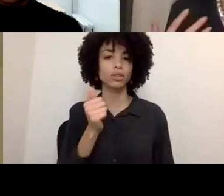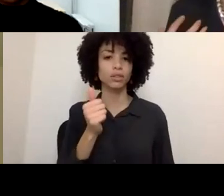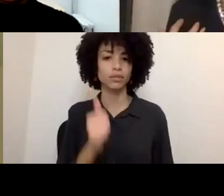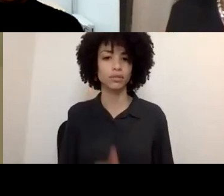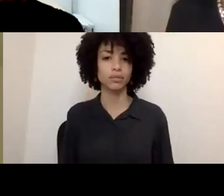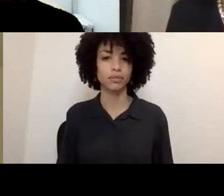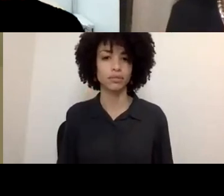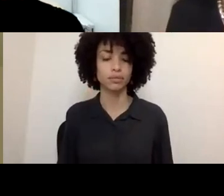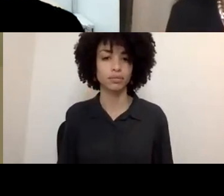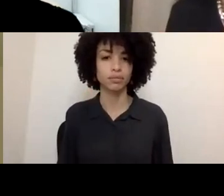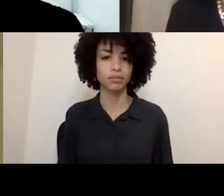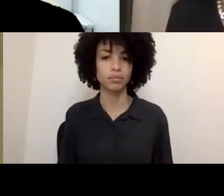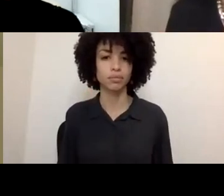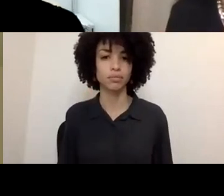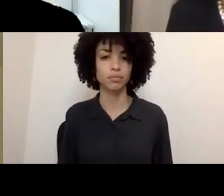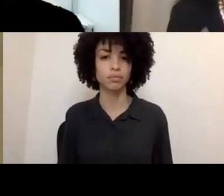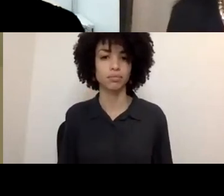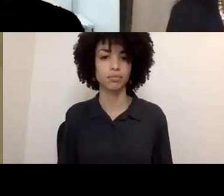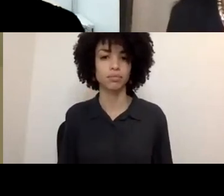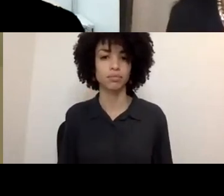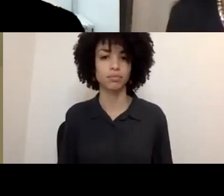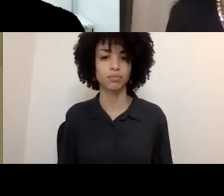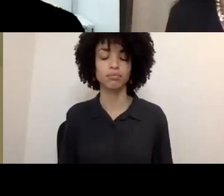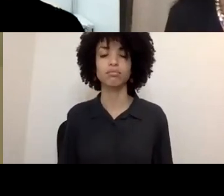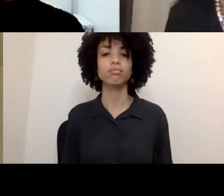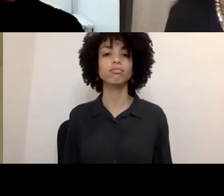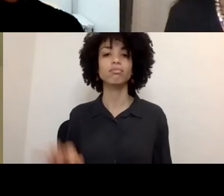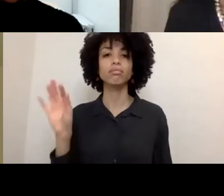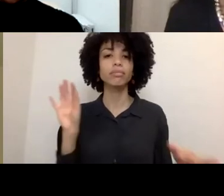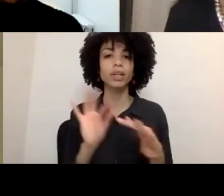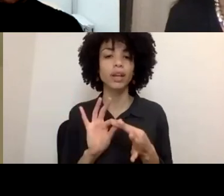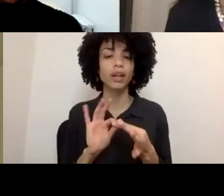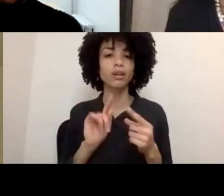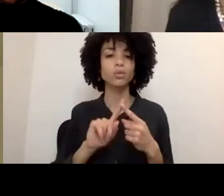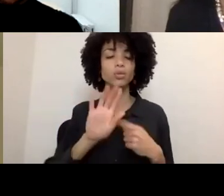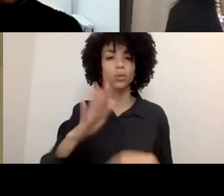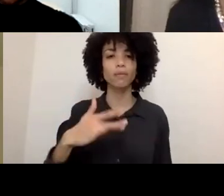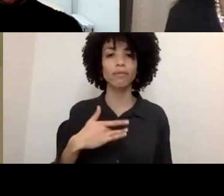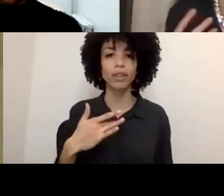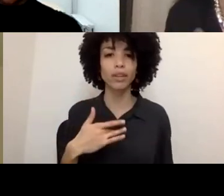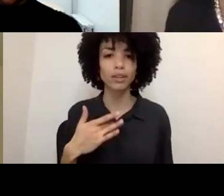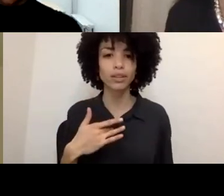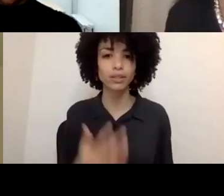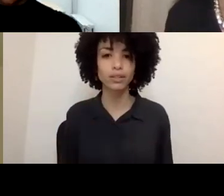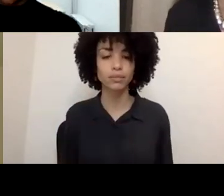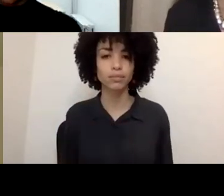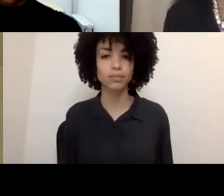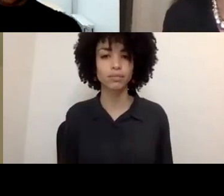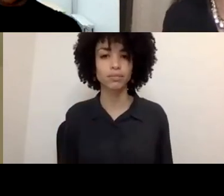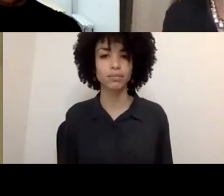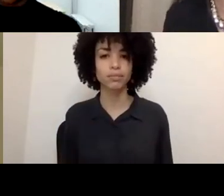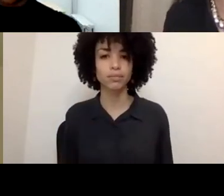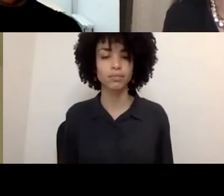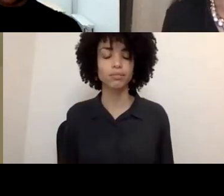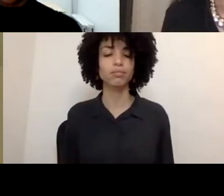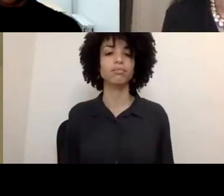and to just connect to any sensations you might be feeling, to your inherent capacity to generate